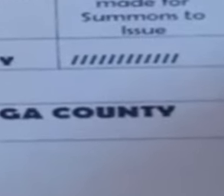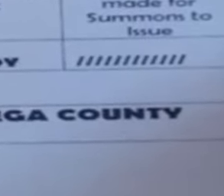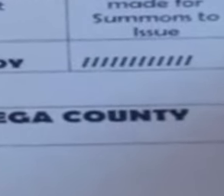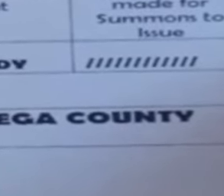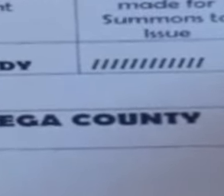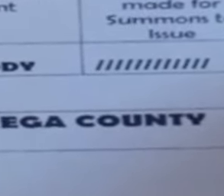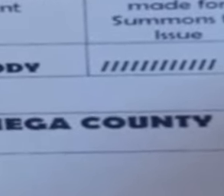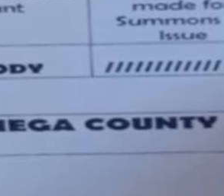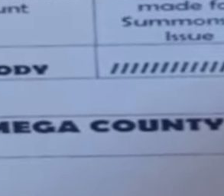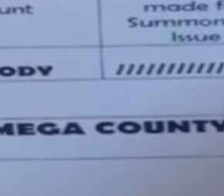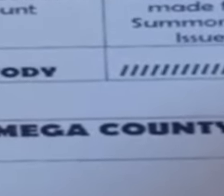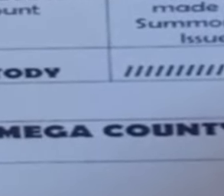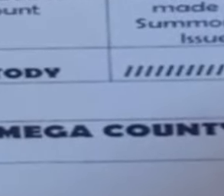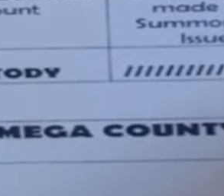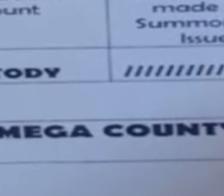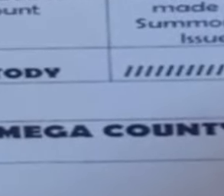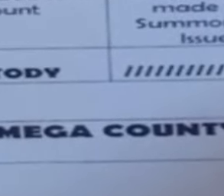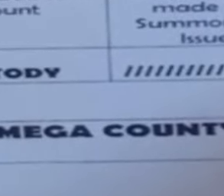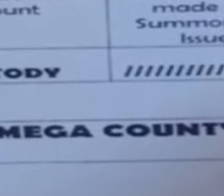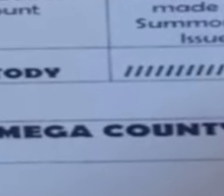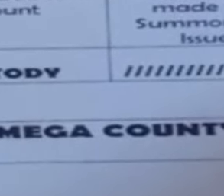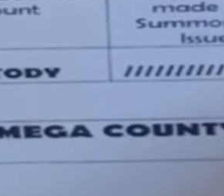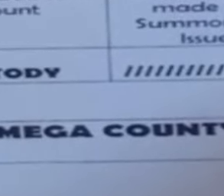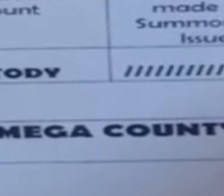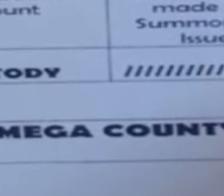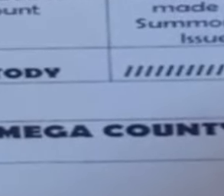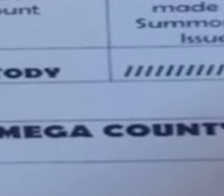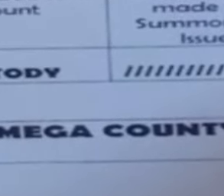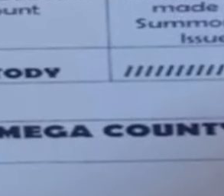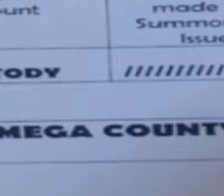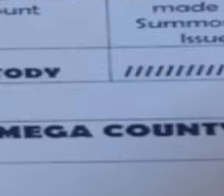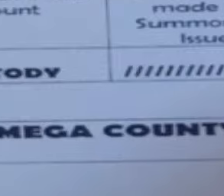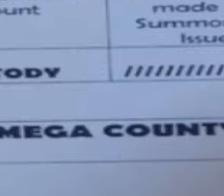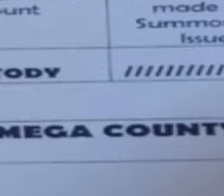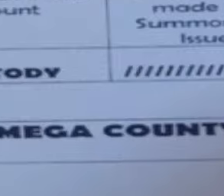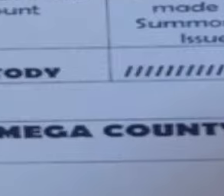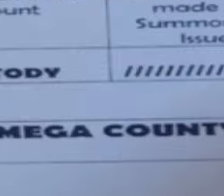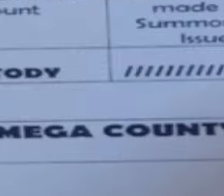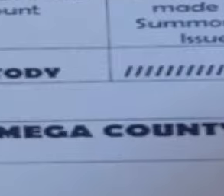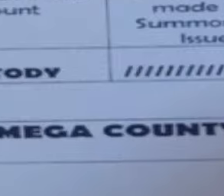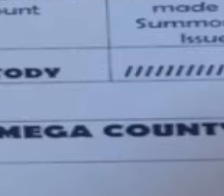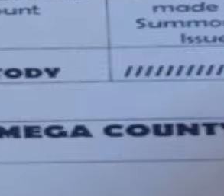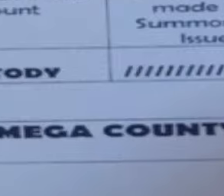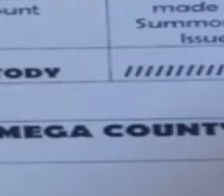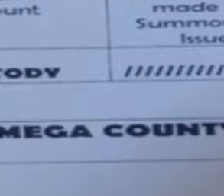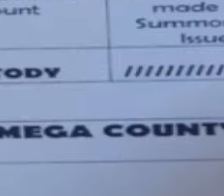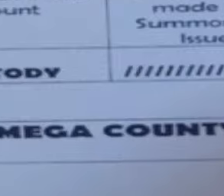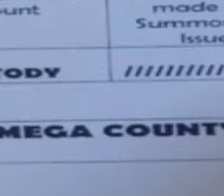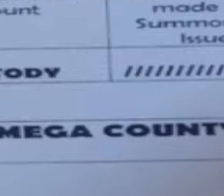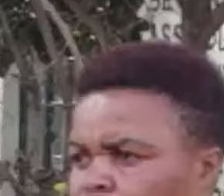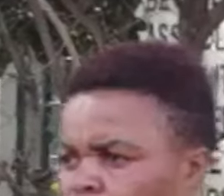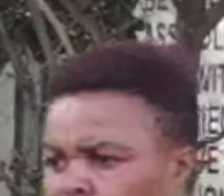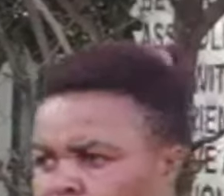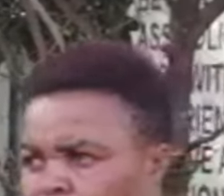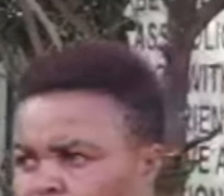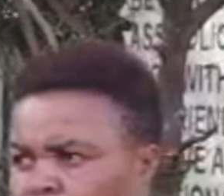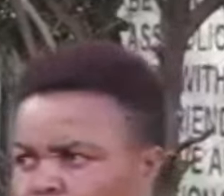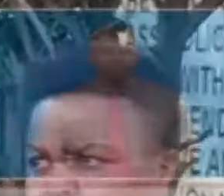Principal Magistrate Anne Mwangi, where he was charged with two counts of demanding property with menace and conspiracy to commit a